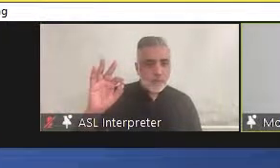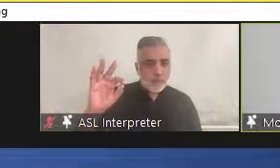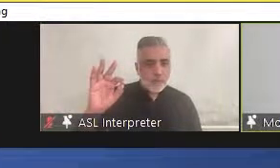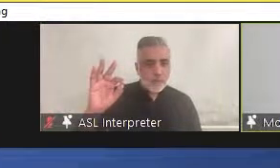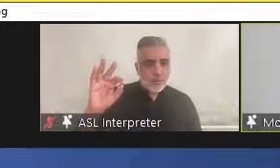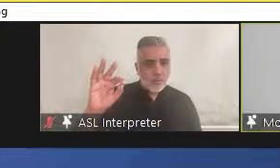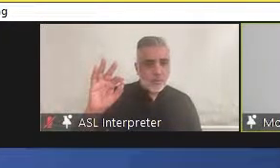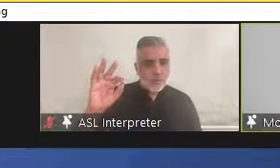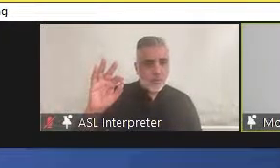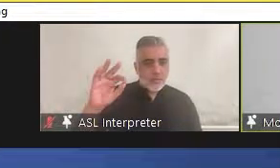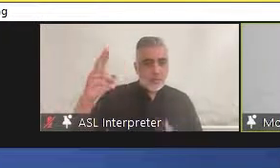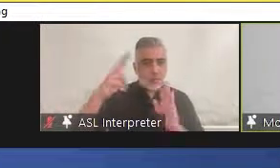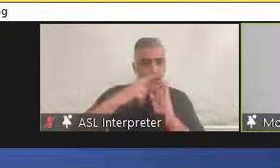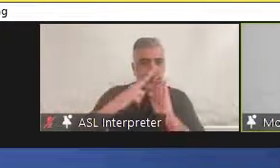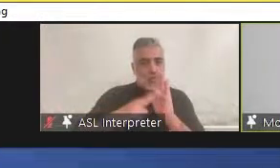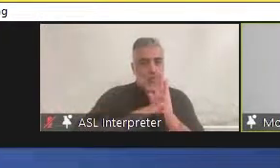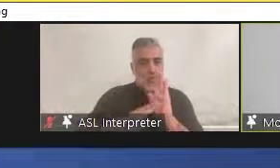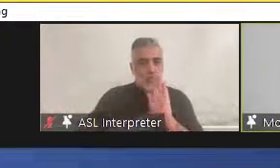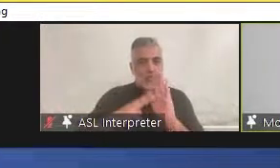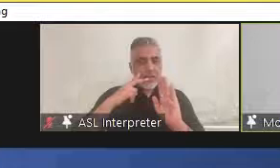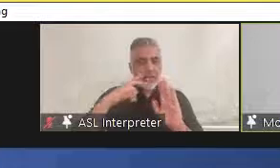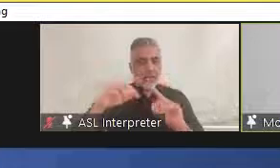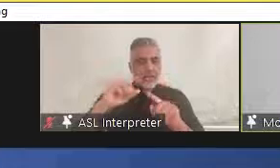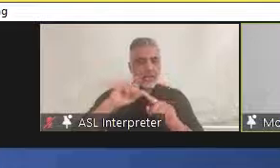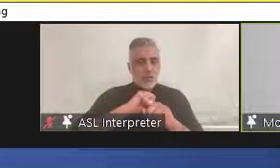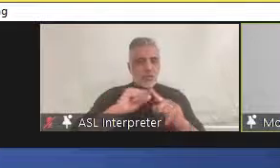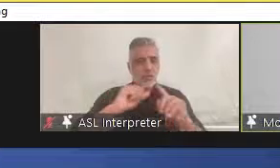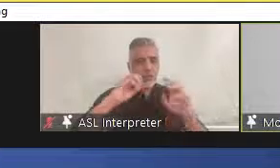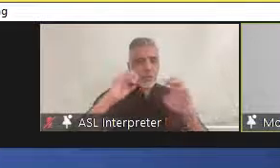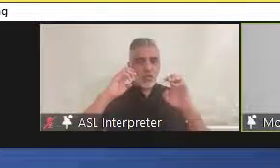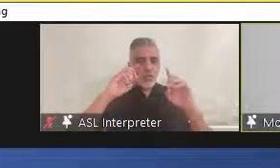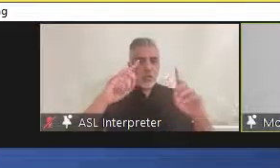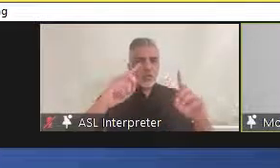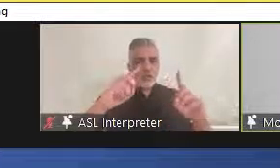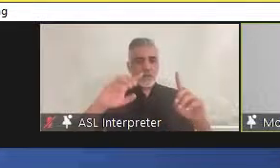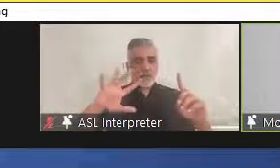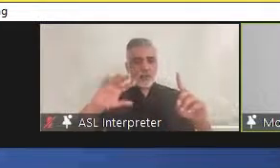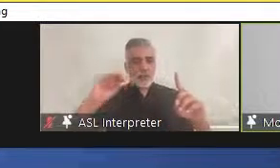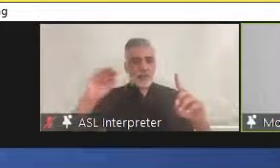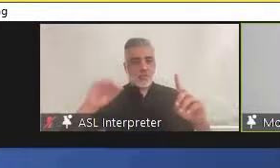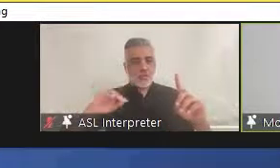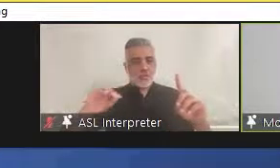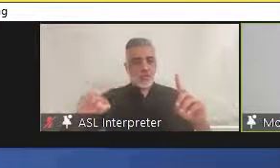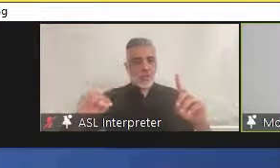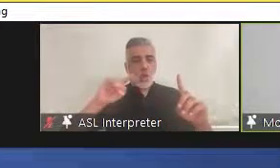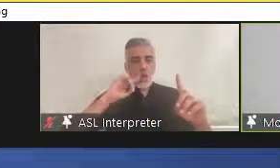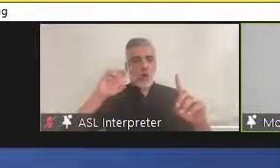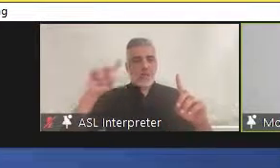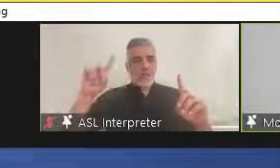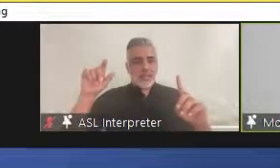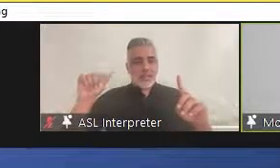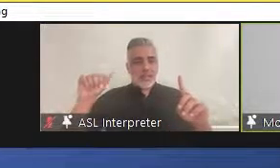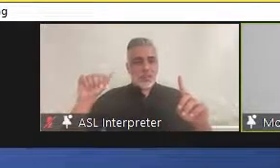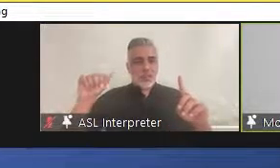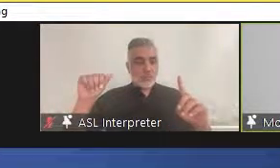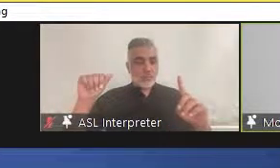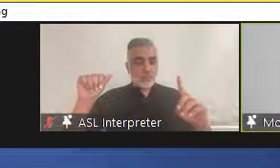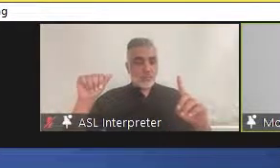the enrollment in technical and vocational education kept for the disabled